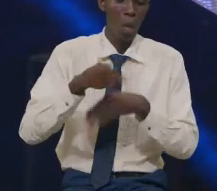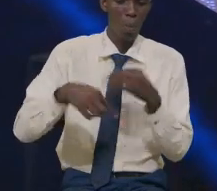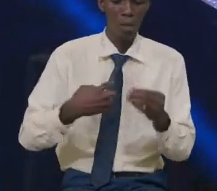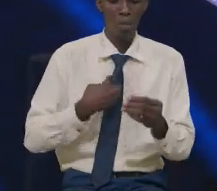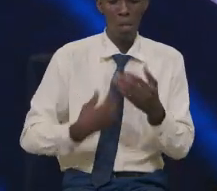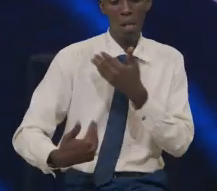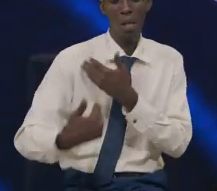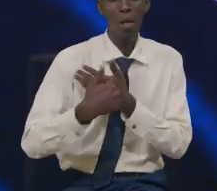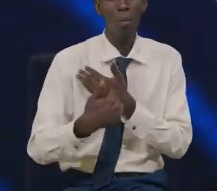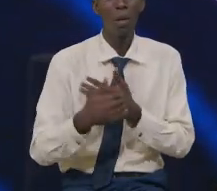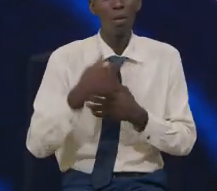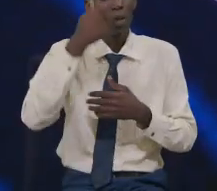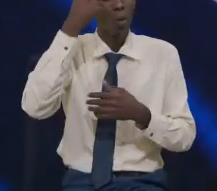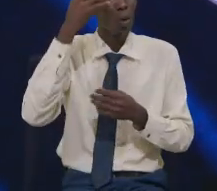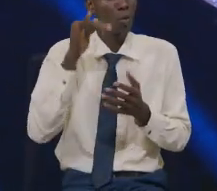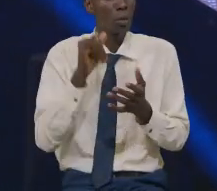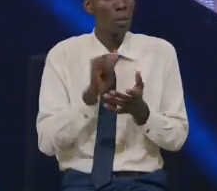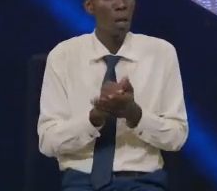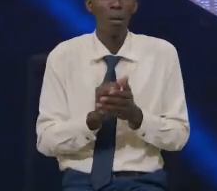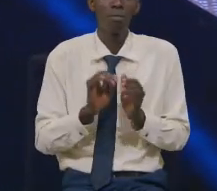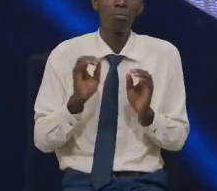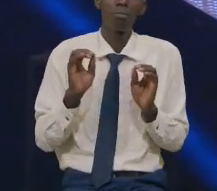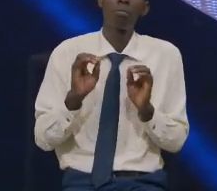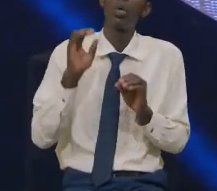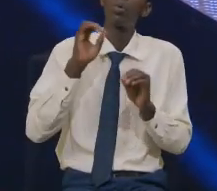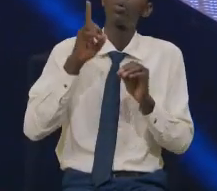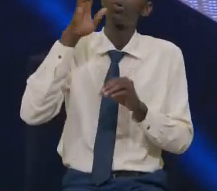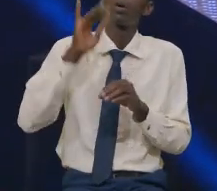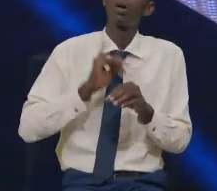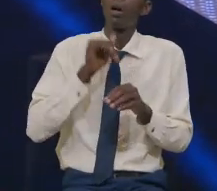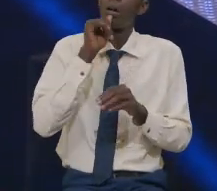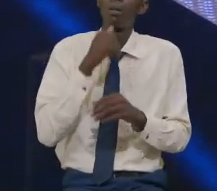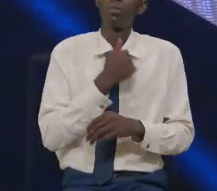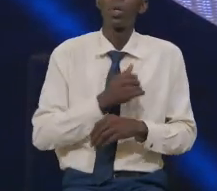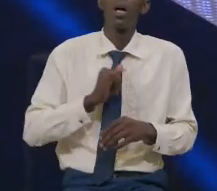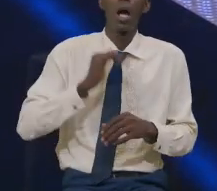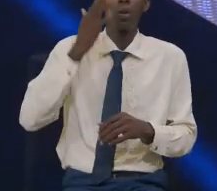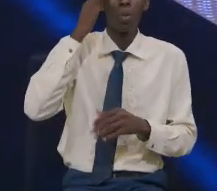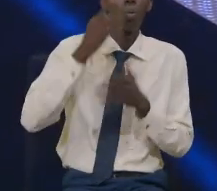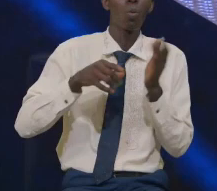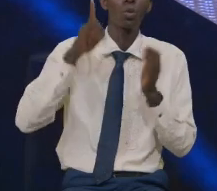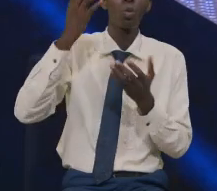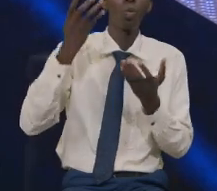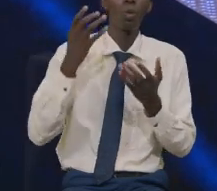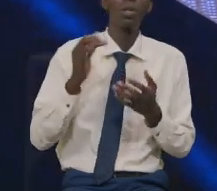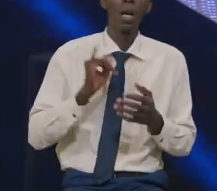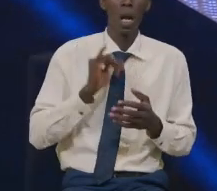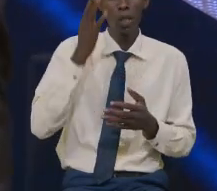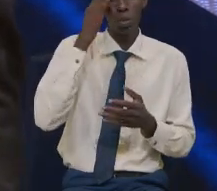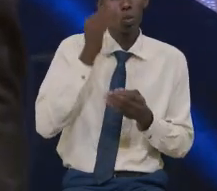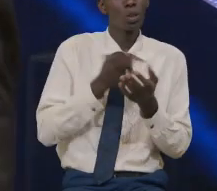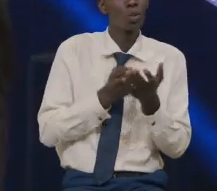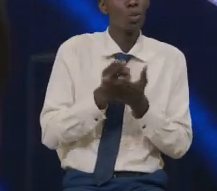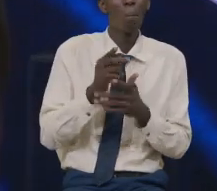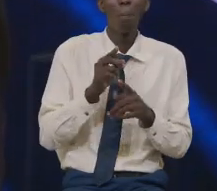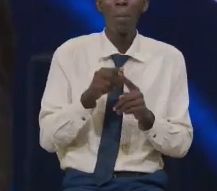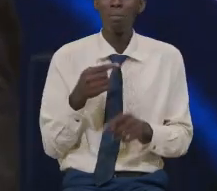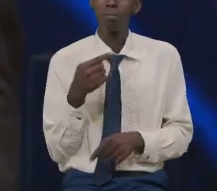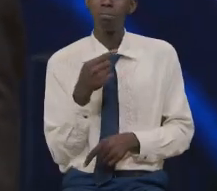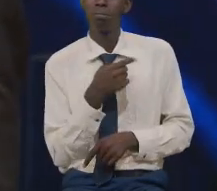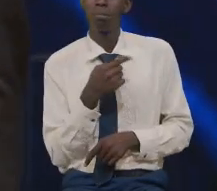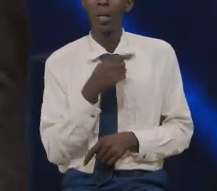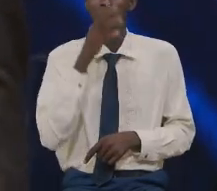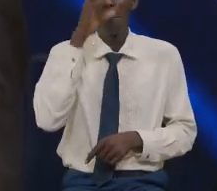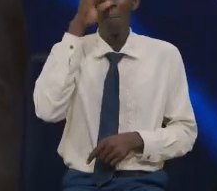behind. Because of that, oh God, I'm sorry. I know what you want. I know the truth. But this man,